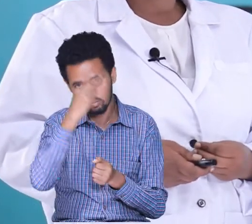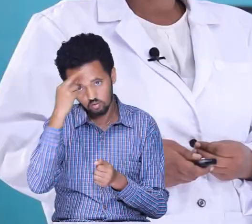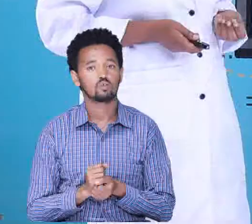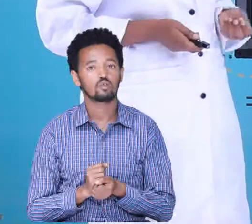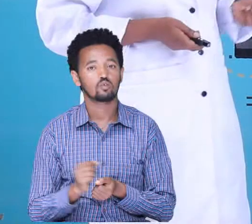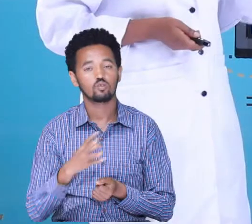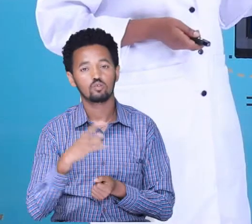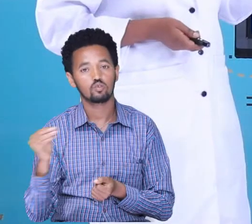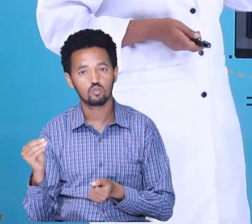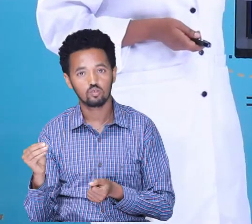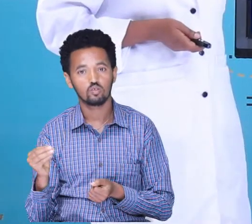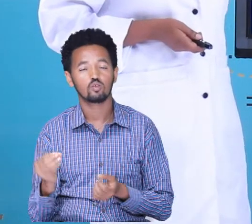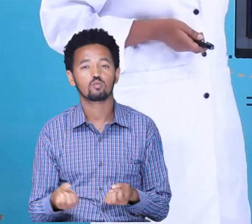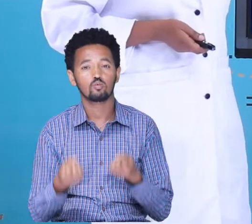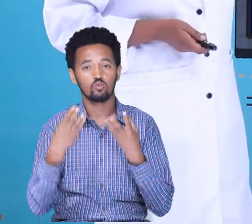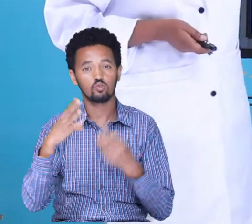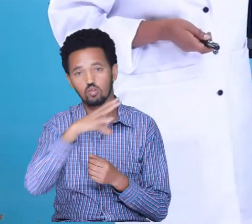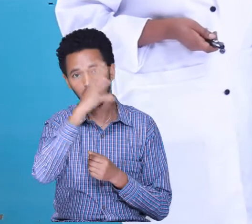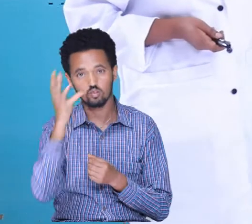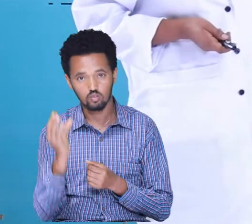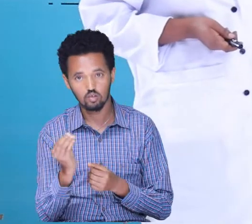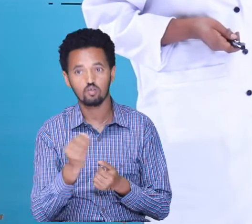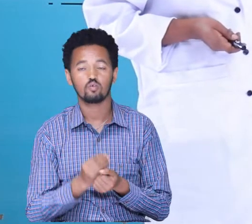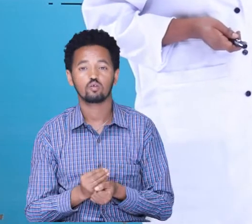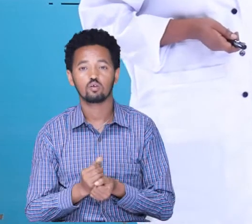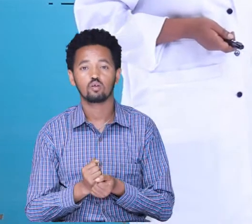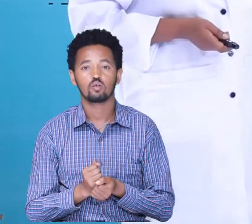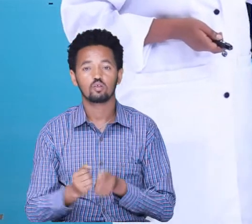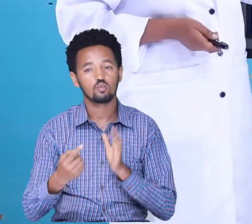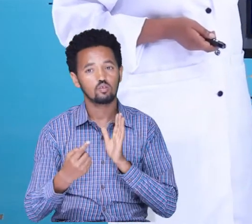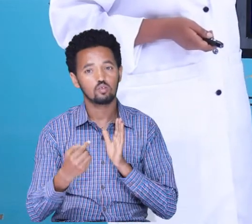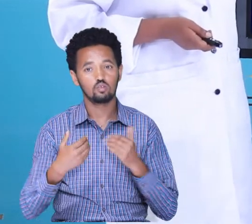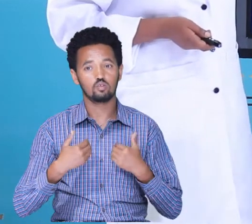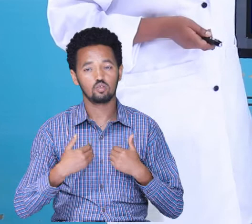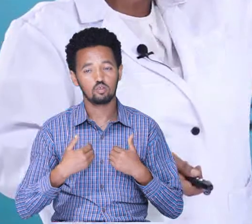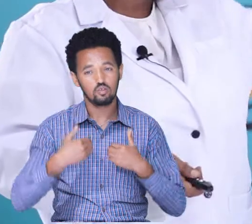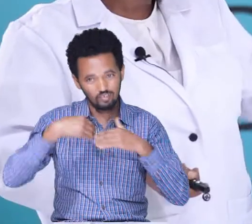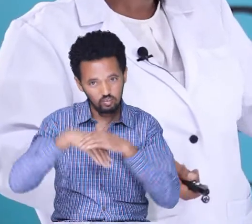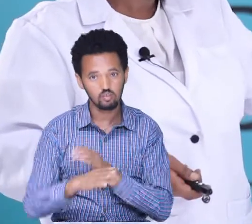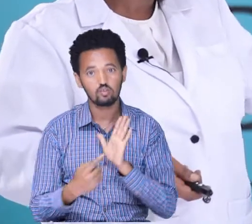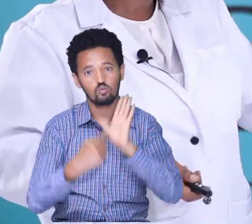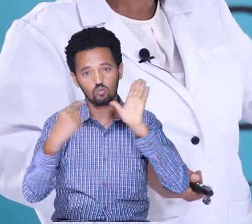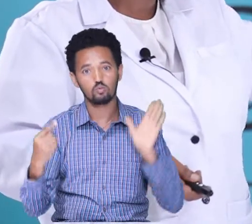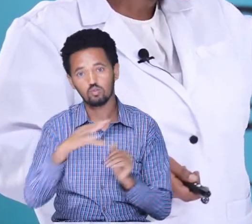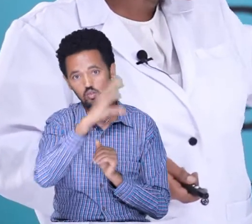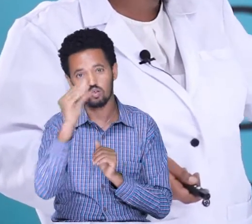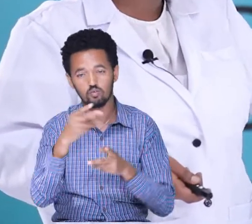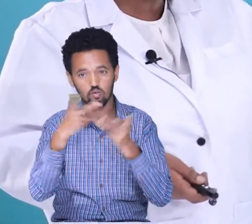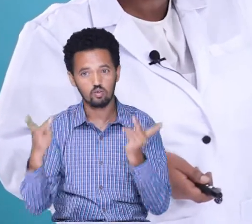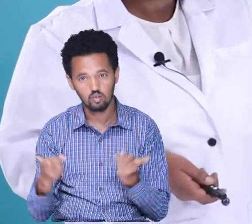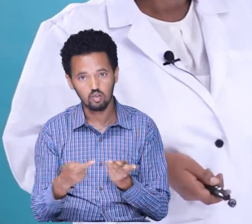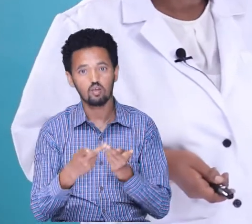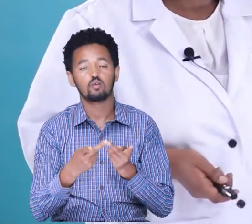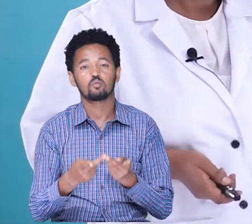force. Most of the Africa lies within the tropics, so the Africa area is dominated by